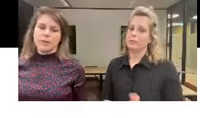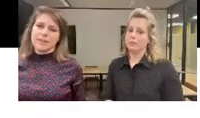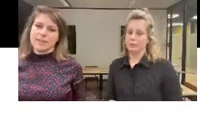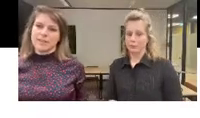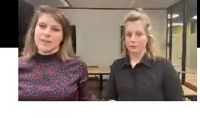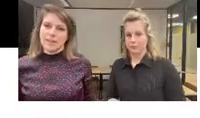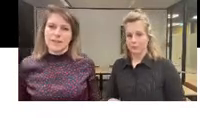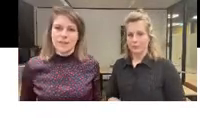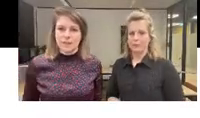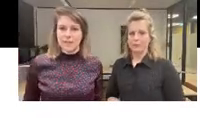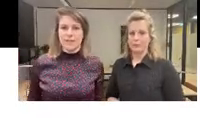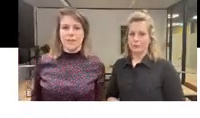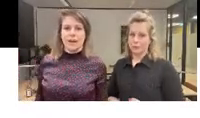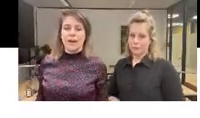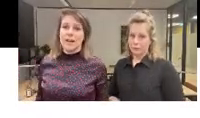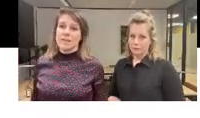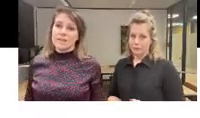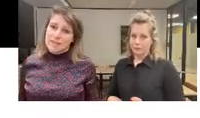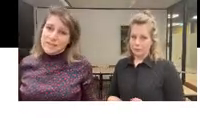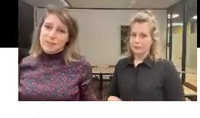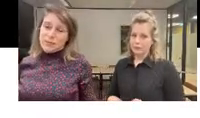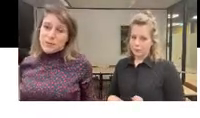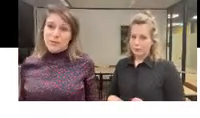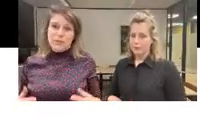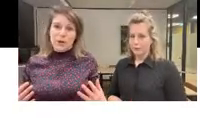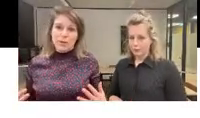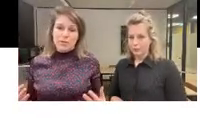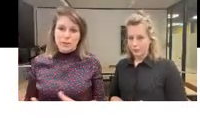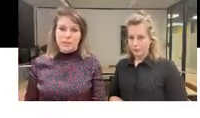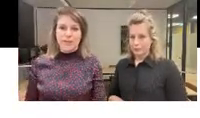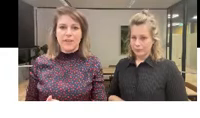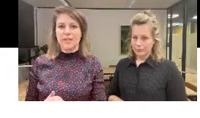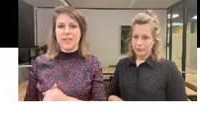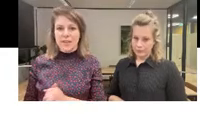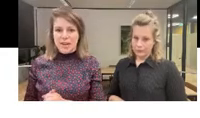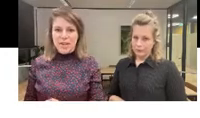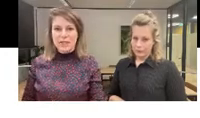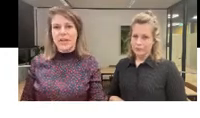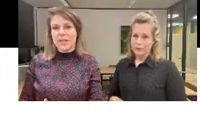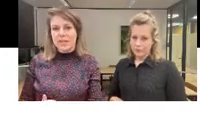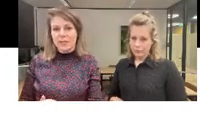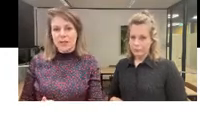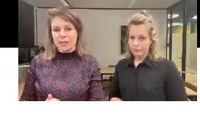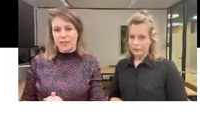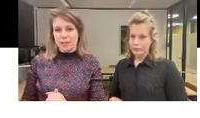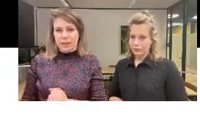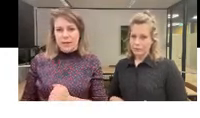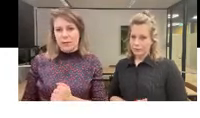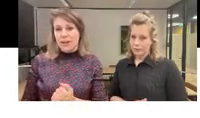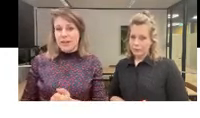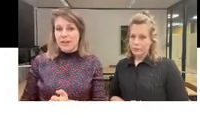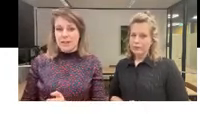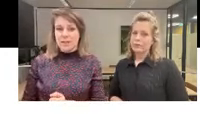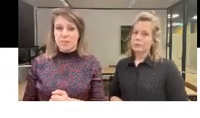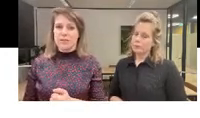summary, we can say that this form of trauma treatment is safe and effective